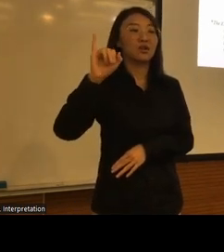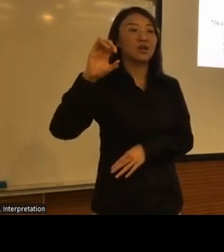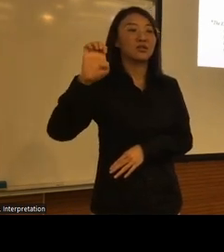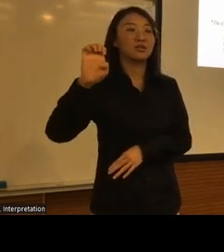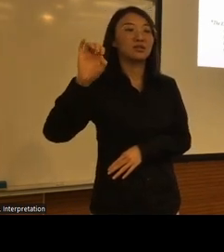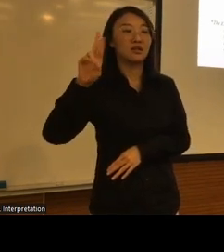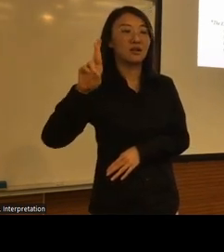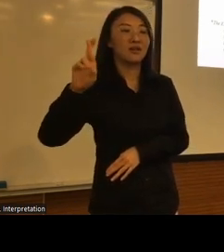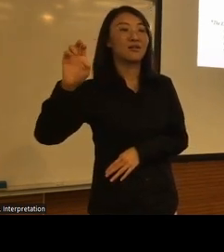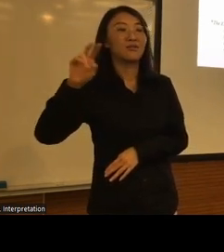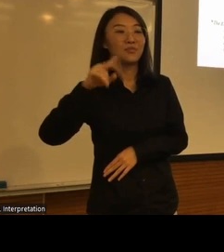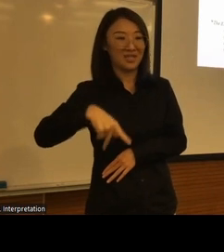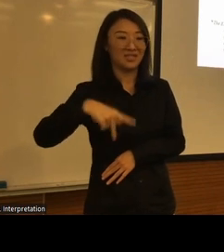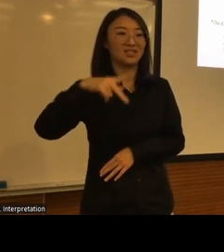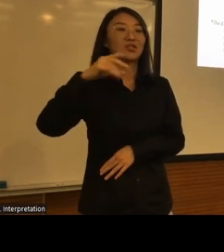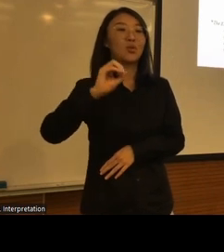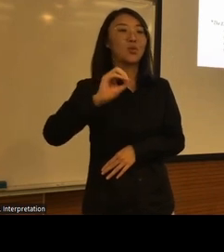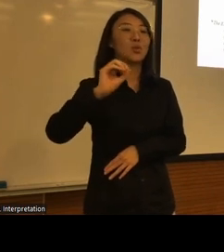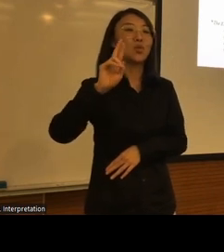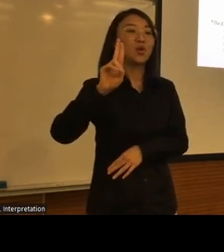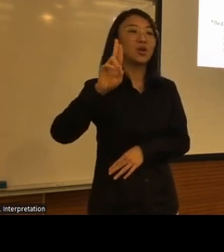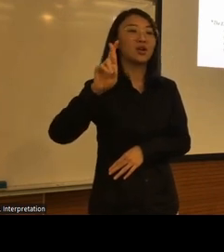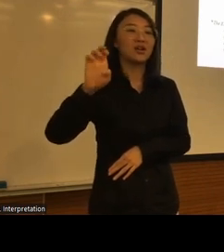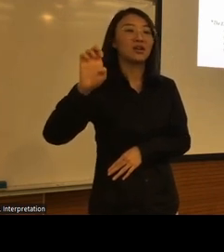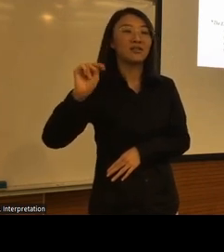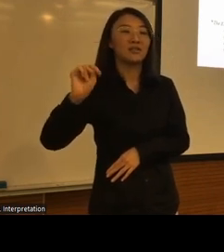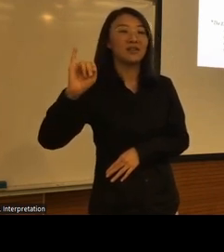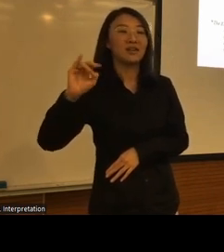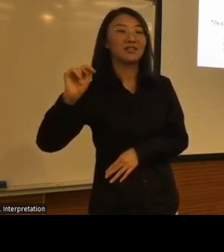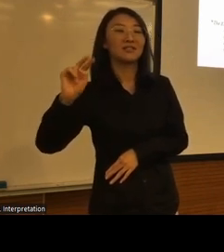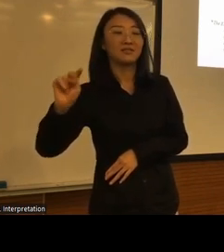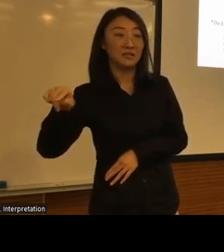and she's now head of the sign language interpreting section at ISI.